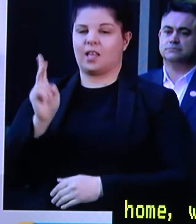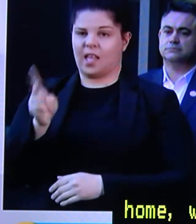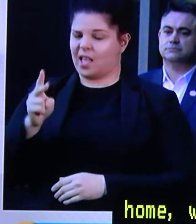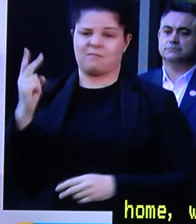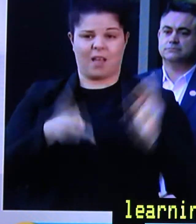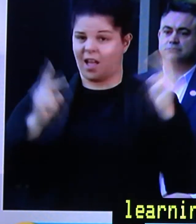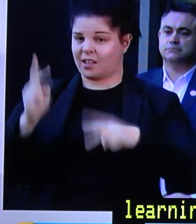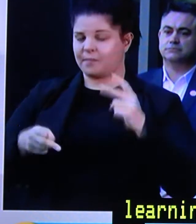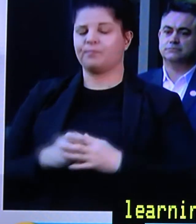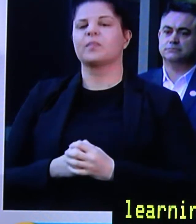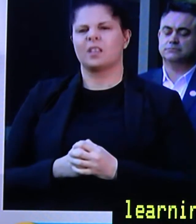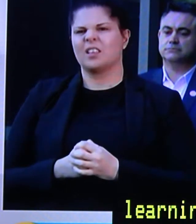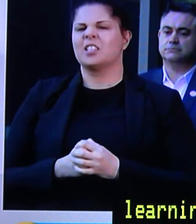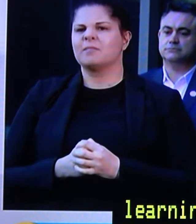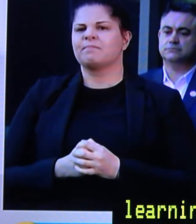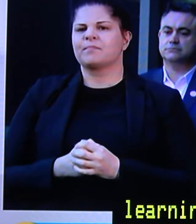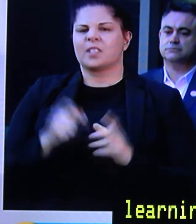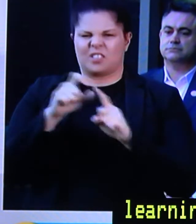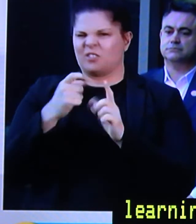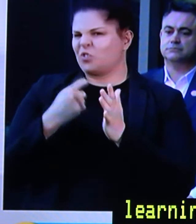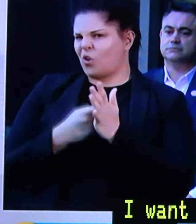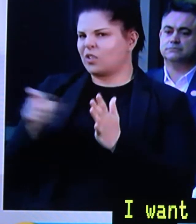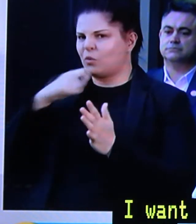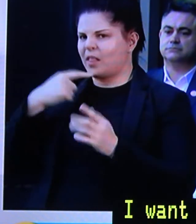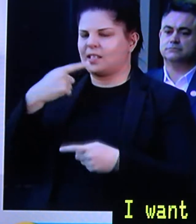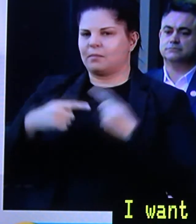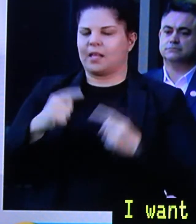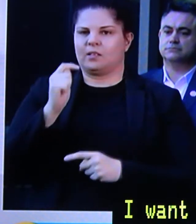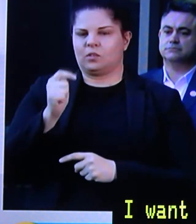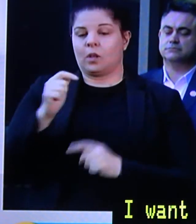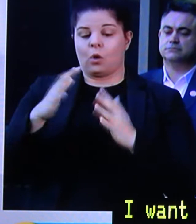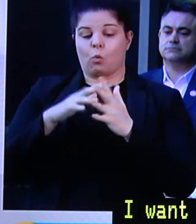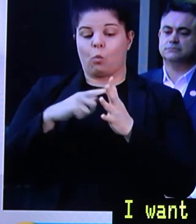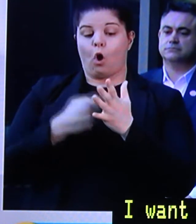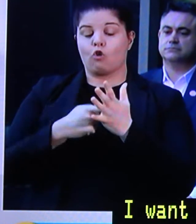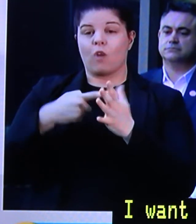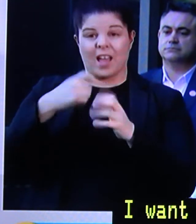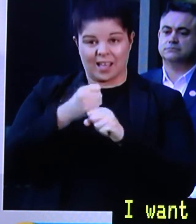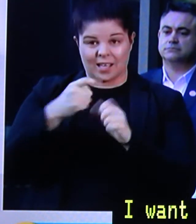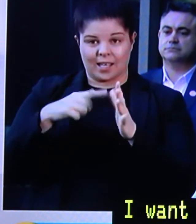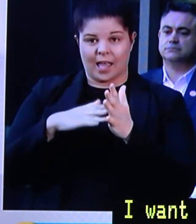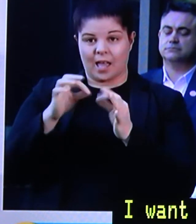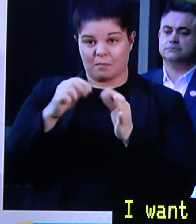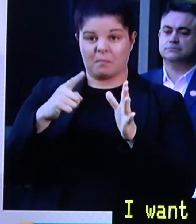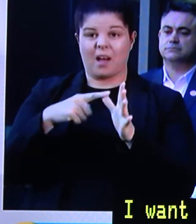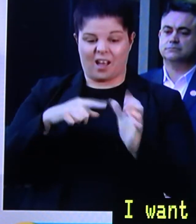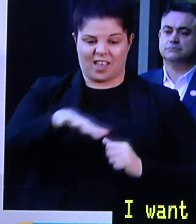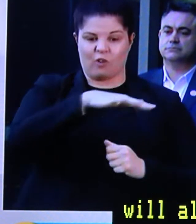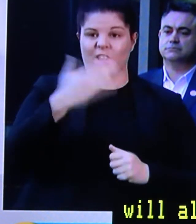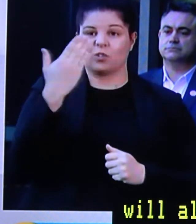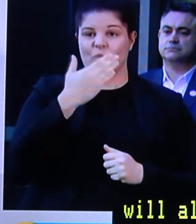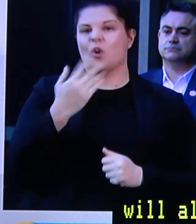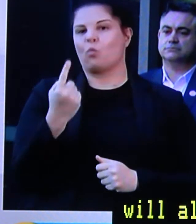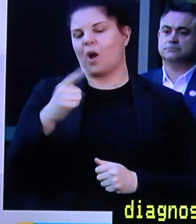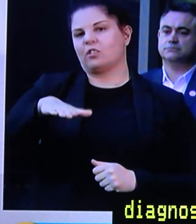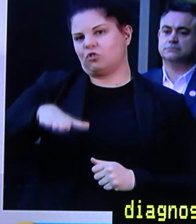that there was a child diagnosed positive at Warragamba School. That school's now been shut down and will go through the normal cleaning process. And I